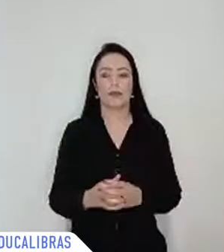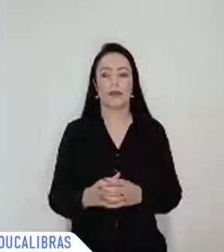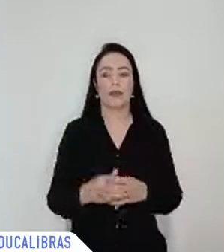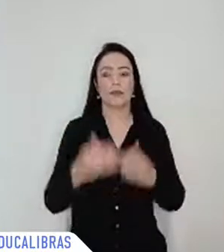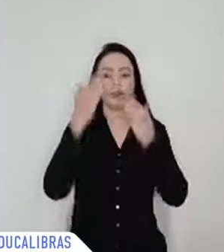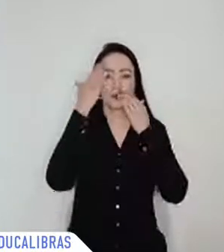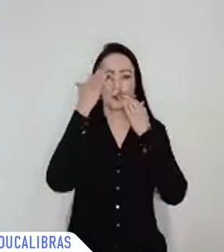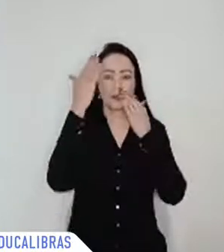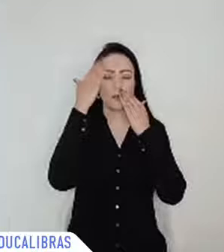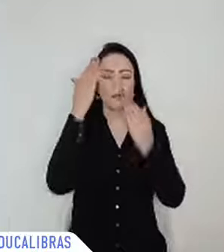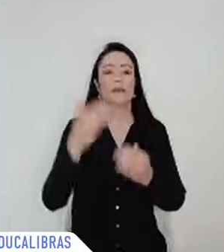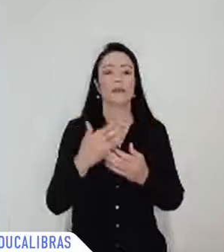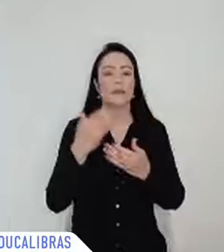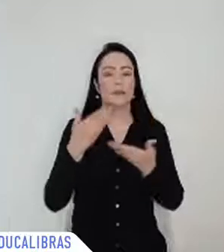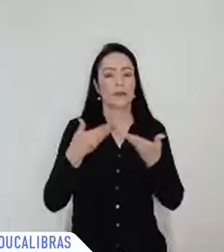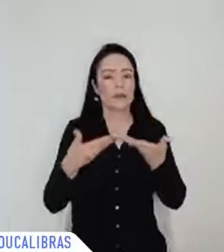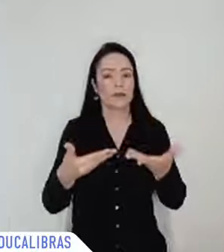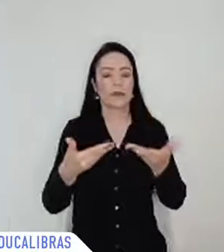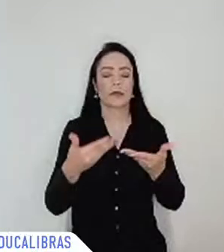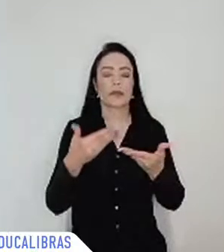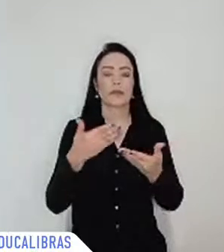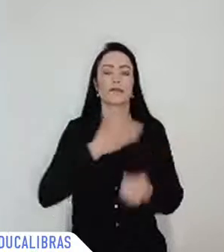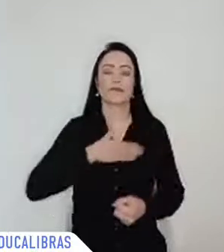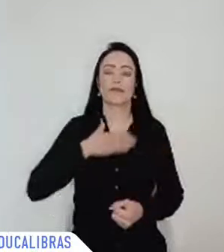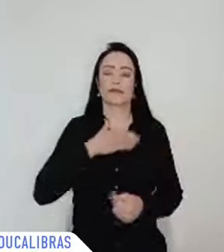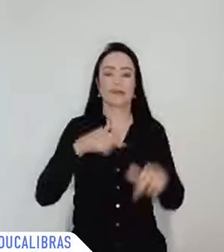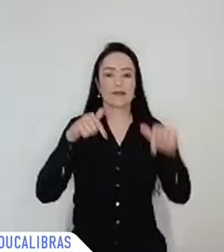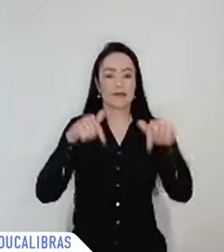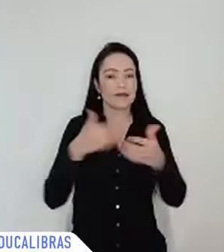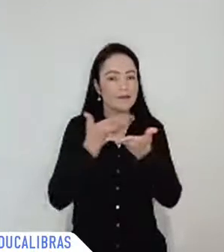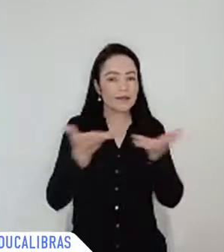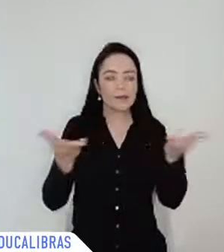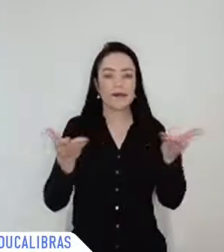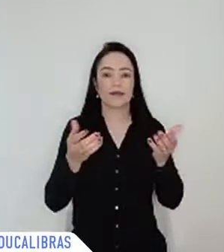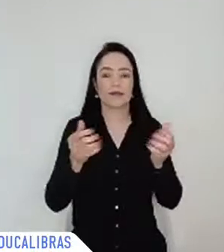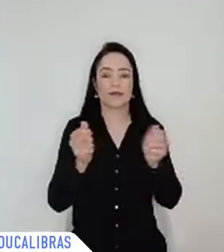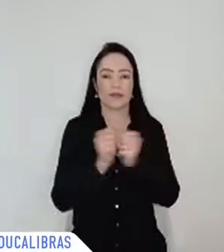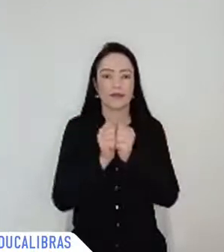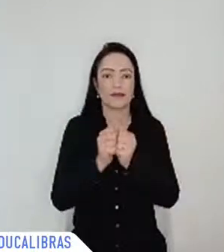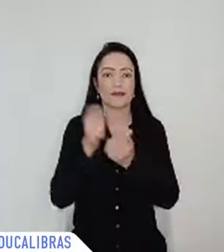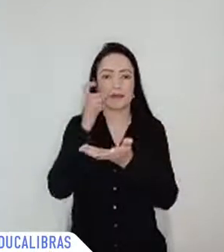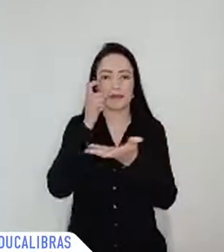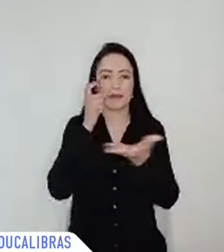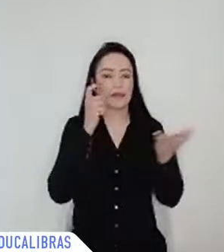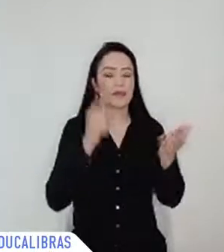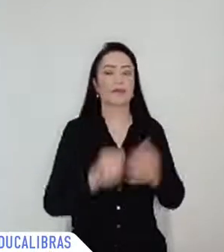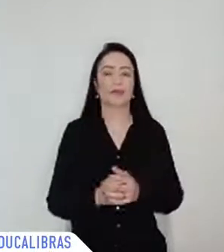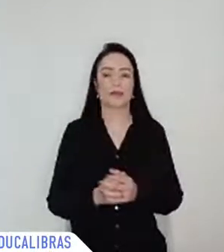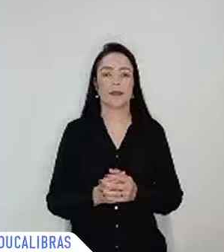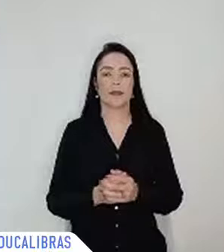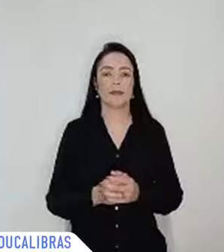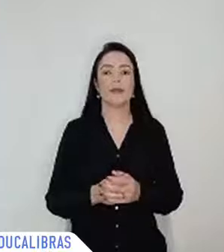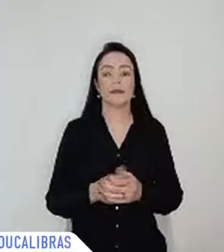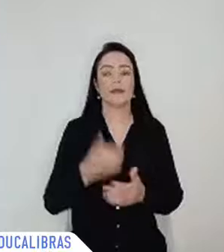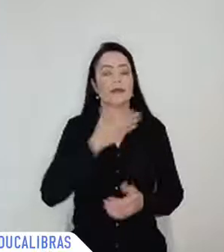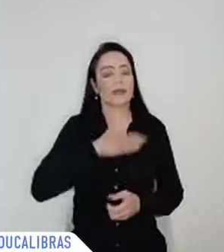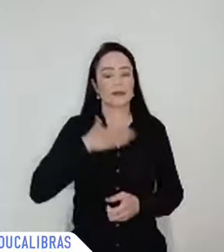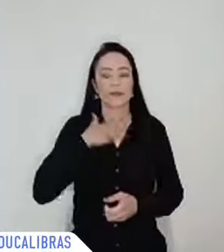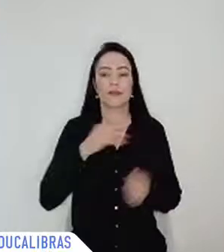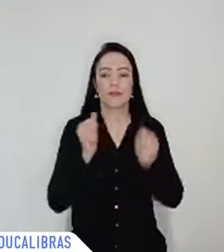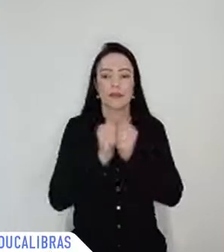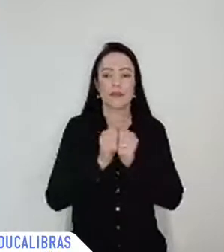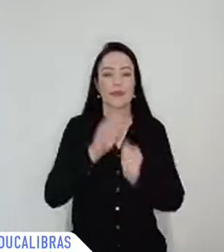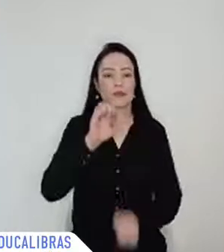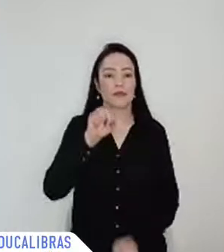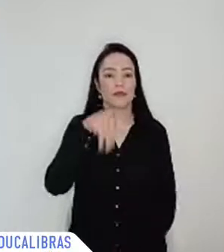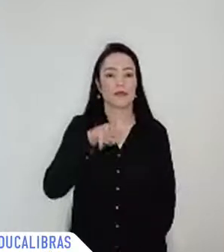the image, but I think the important thing is that we are able to talk to you. It's a great pleasure to be in the conference with